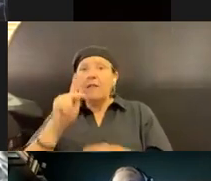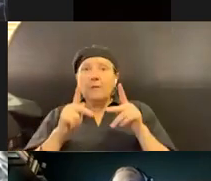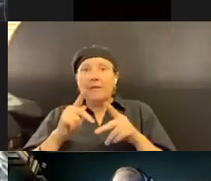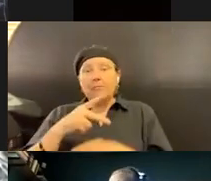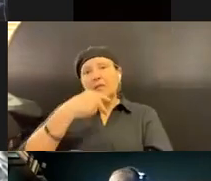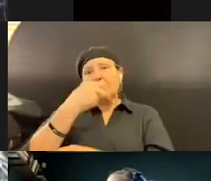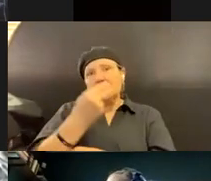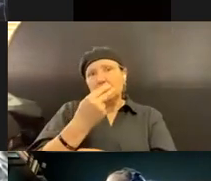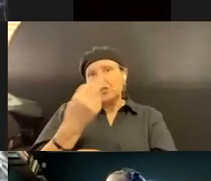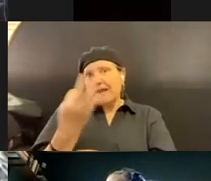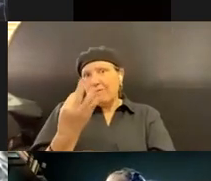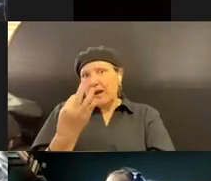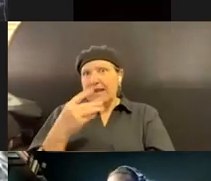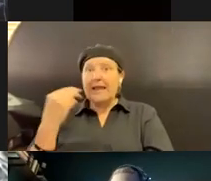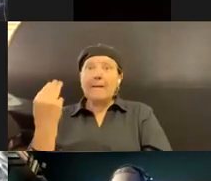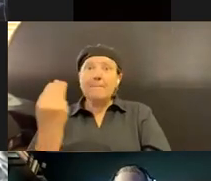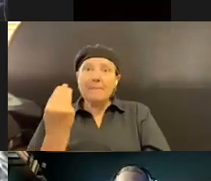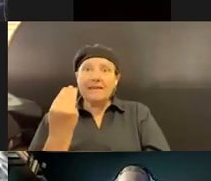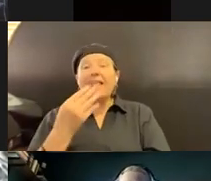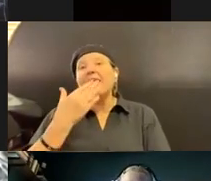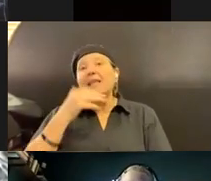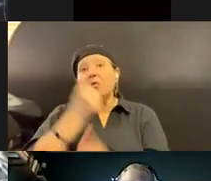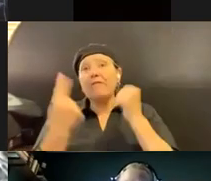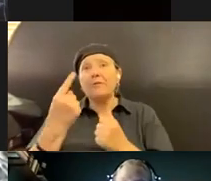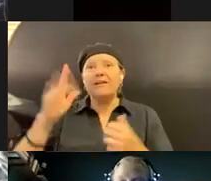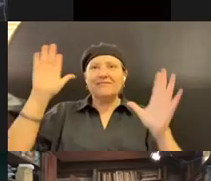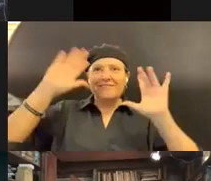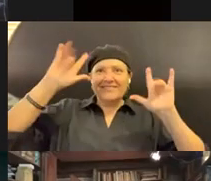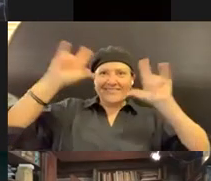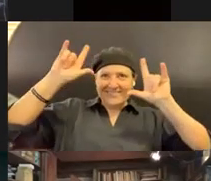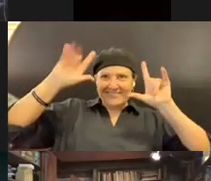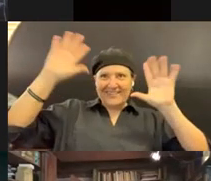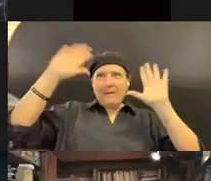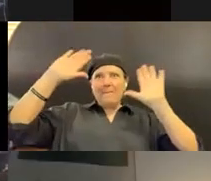and Monday. Thank you, everybody. Have a great afternoon. Take over.